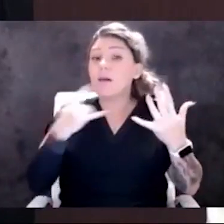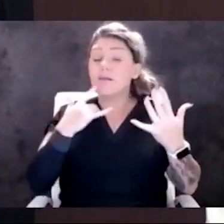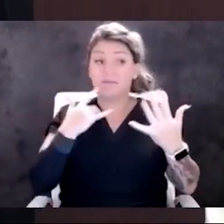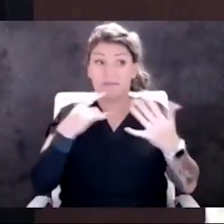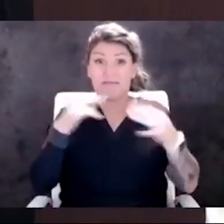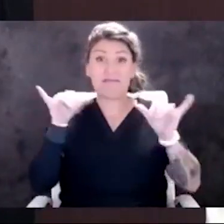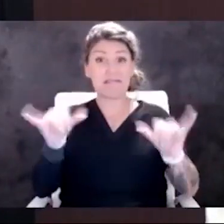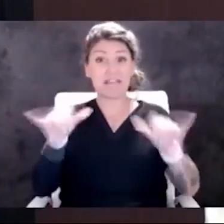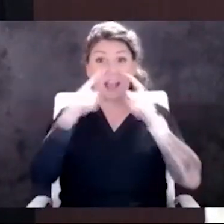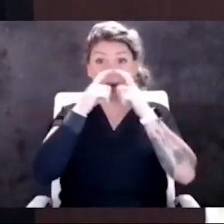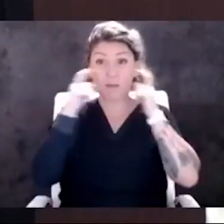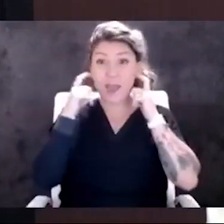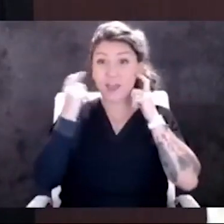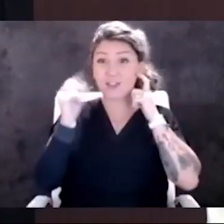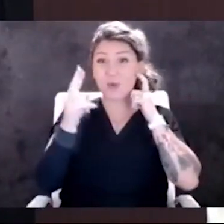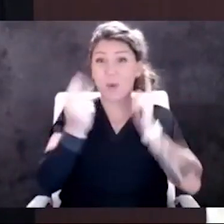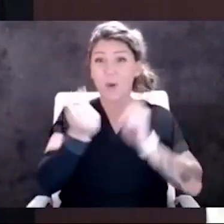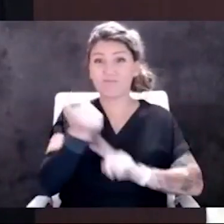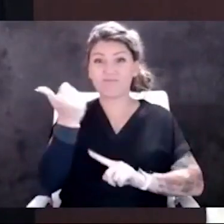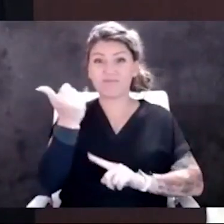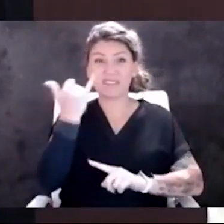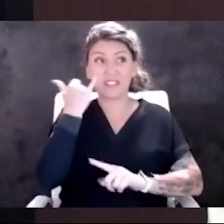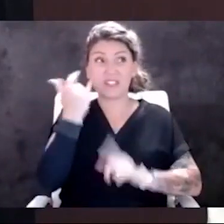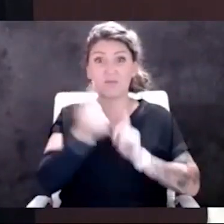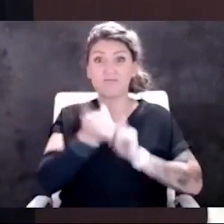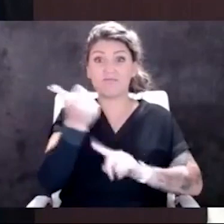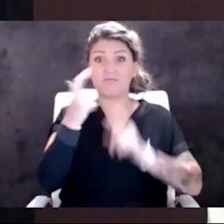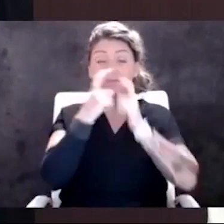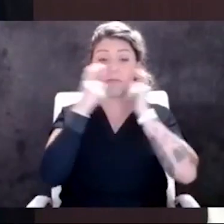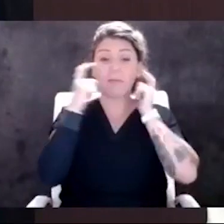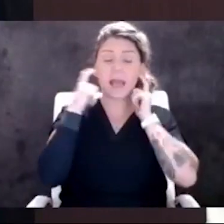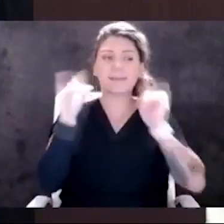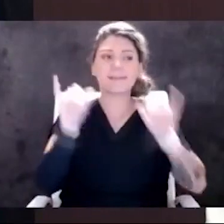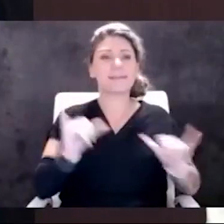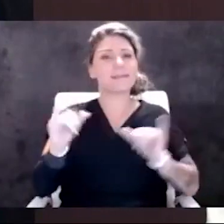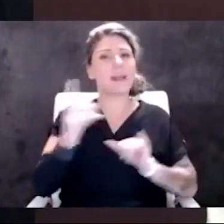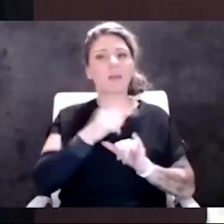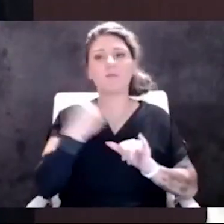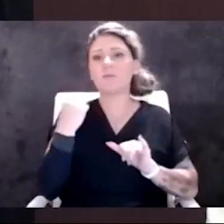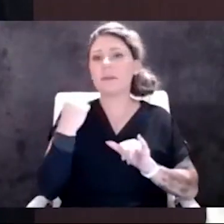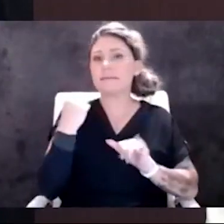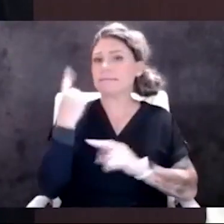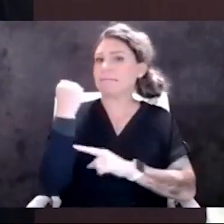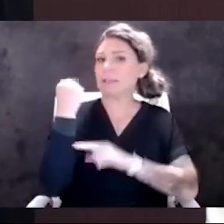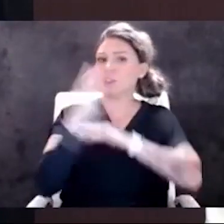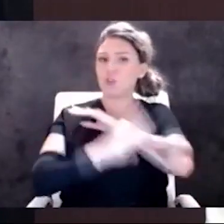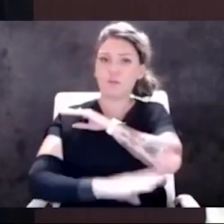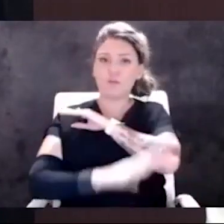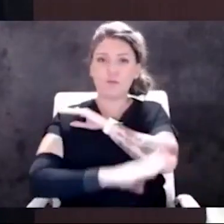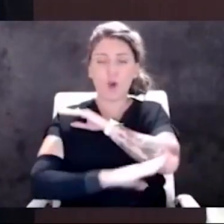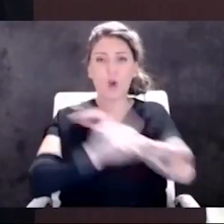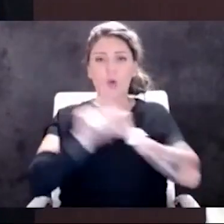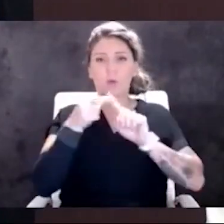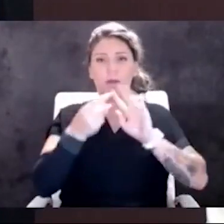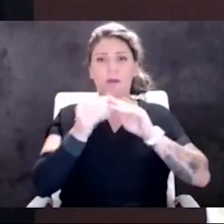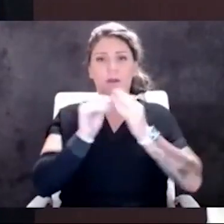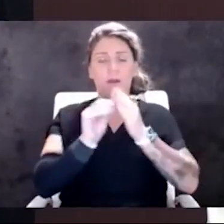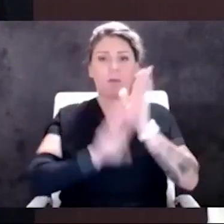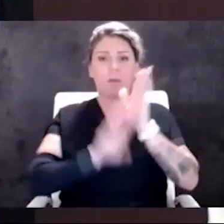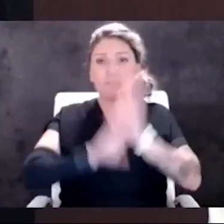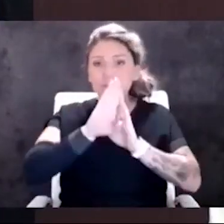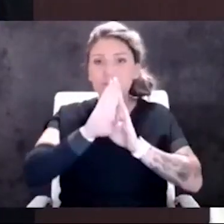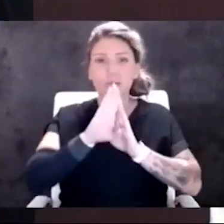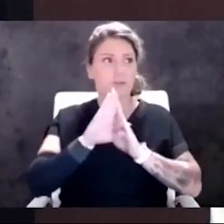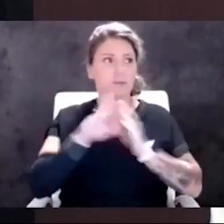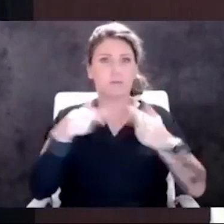our masks? If we take off our masks, we're going to run the same risks as we did last fall when we saw the numbers begin to shoot up and we had the big crisis in December, the